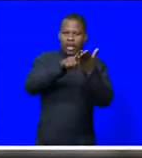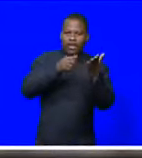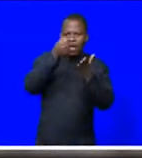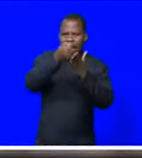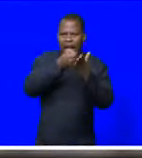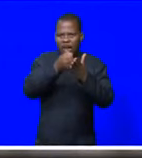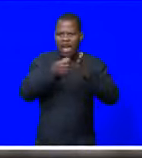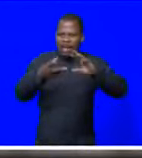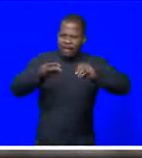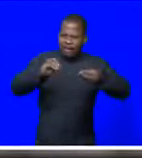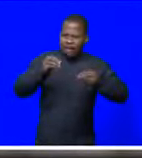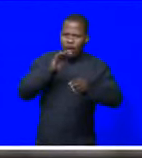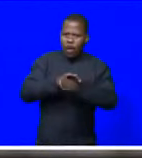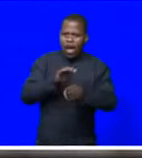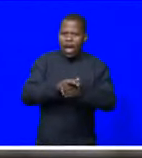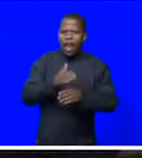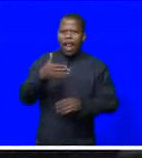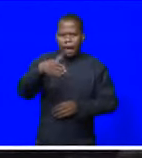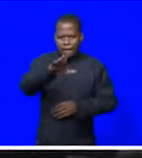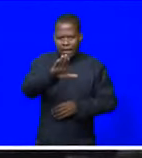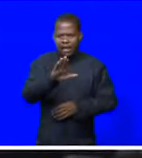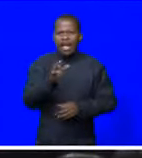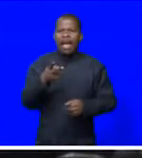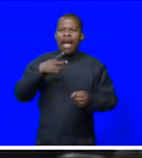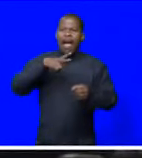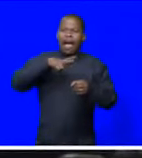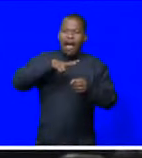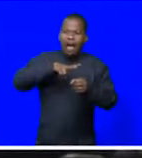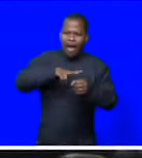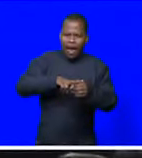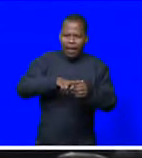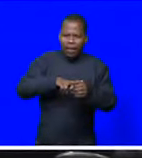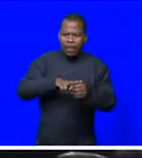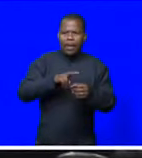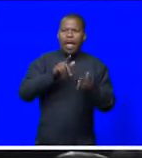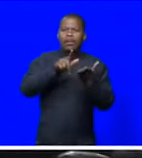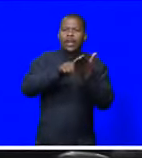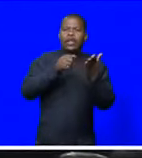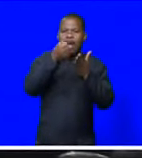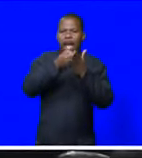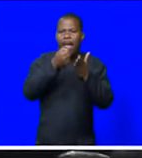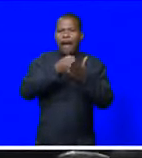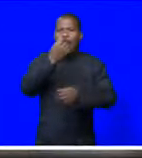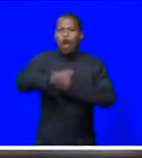bill, which the ministry seeks to do so through the Eswatini Broadcasting Bill of